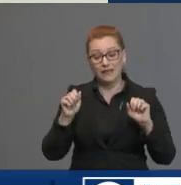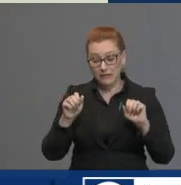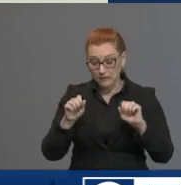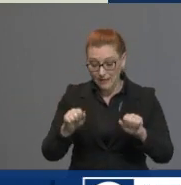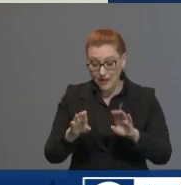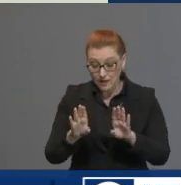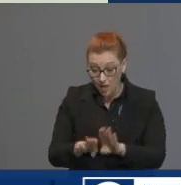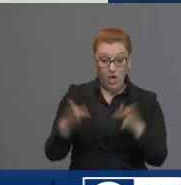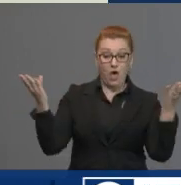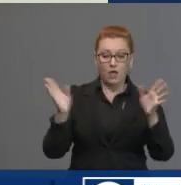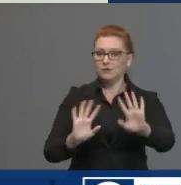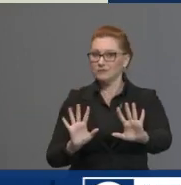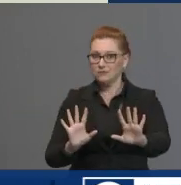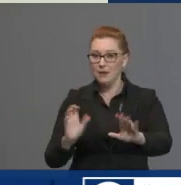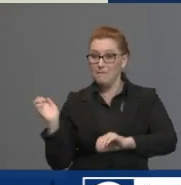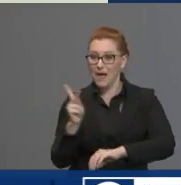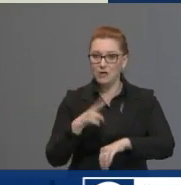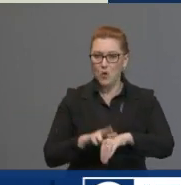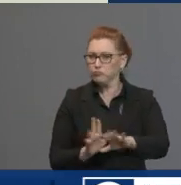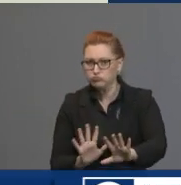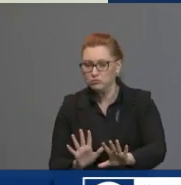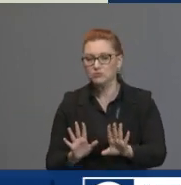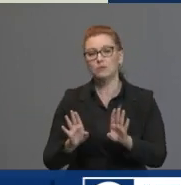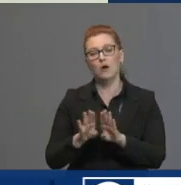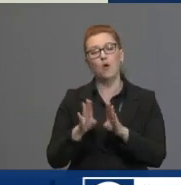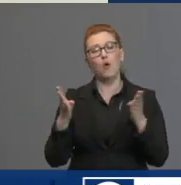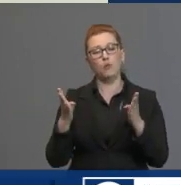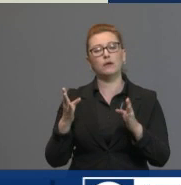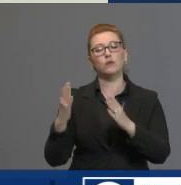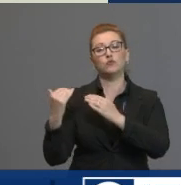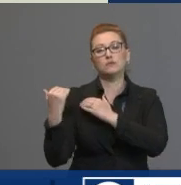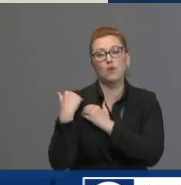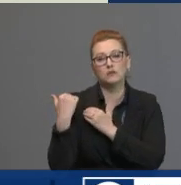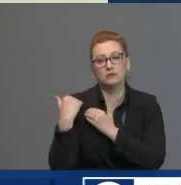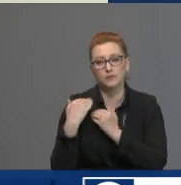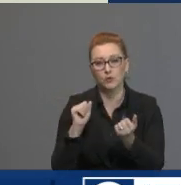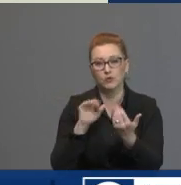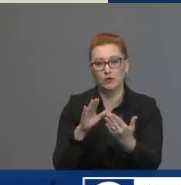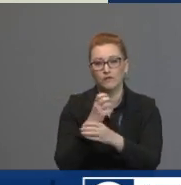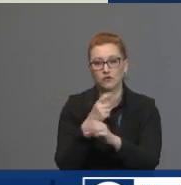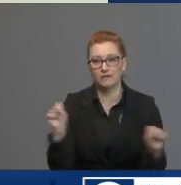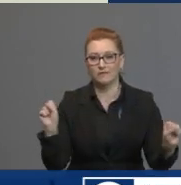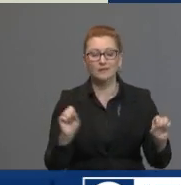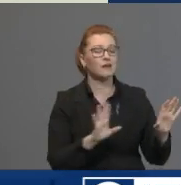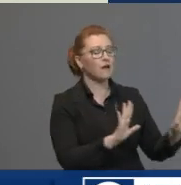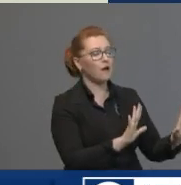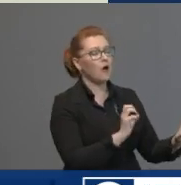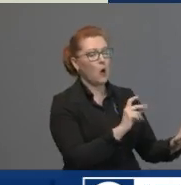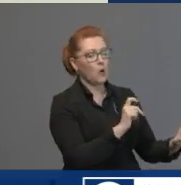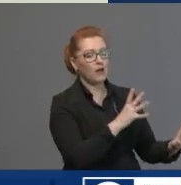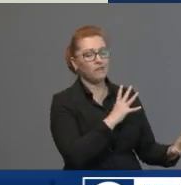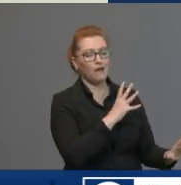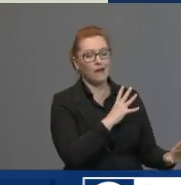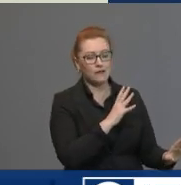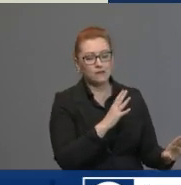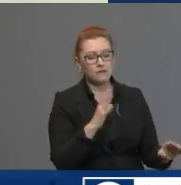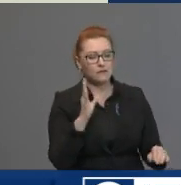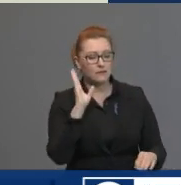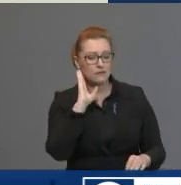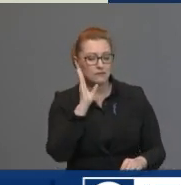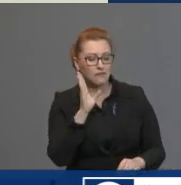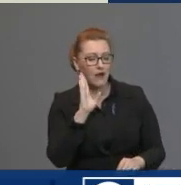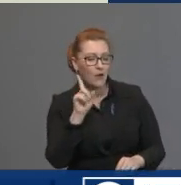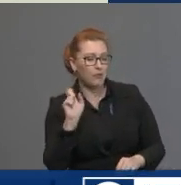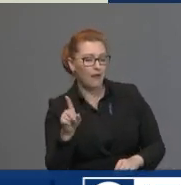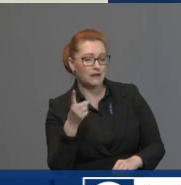normal life, and it is safe in which to do that. Okay. Leave my math question for later, and I can